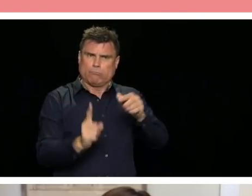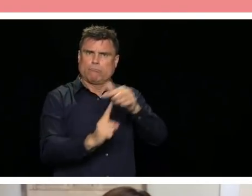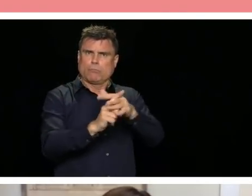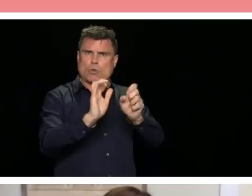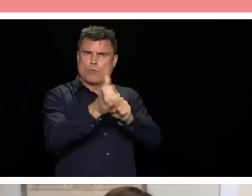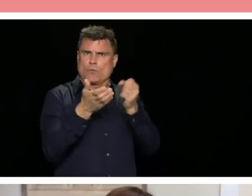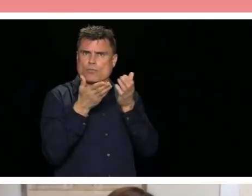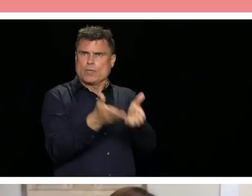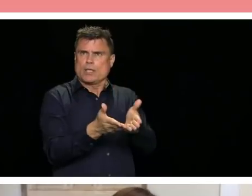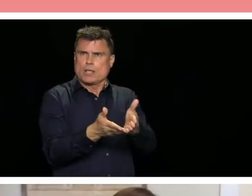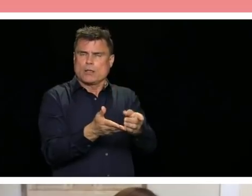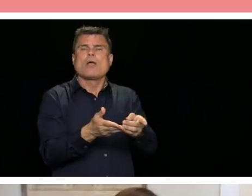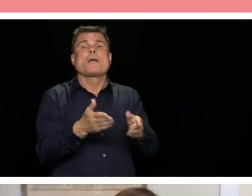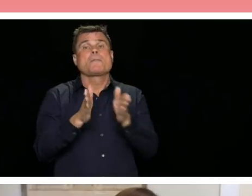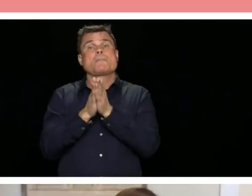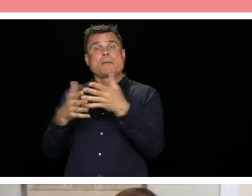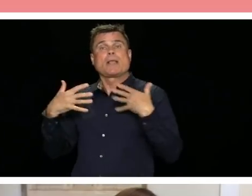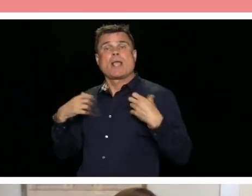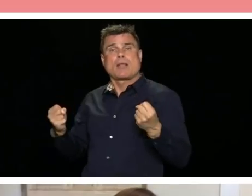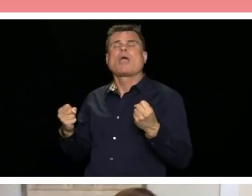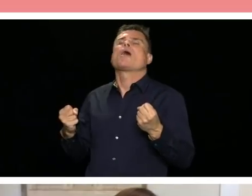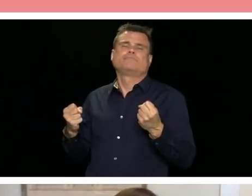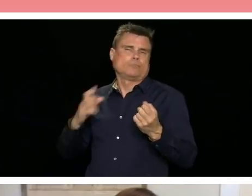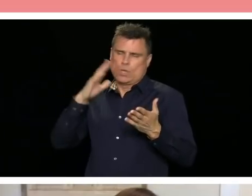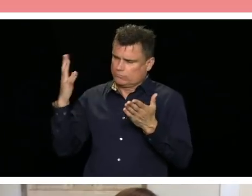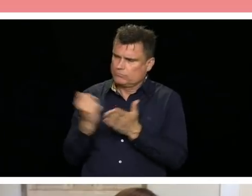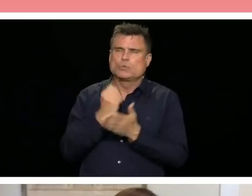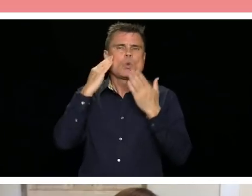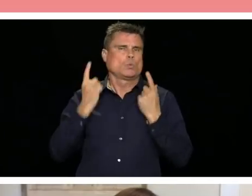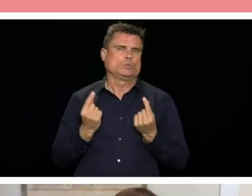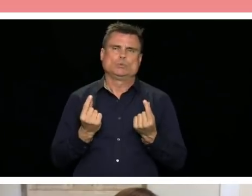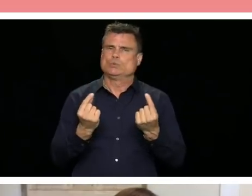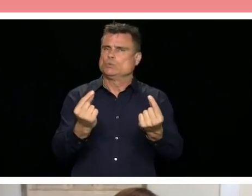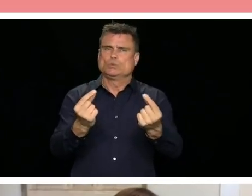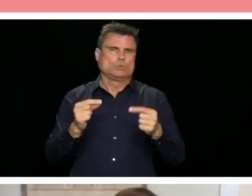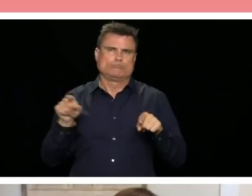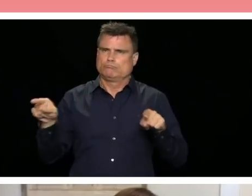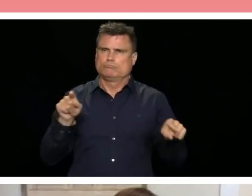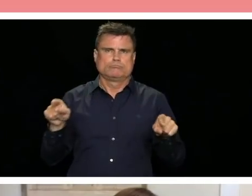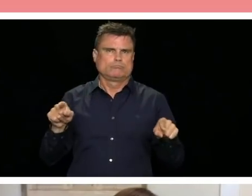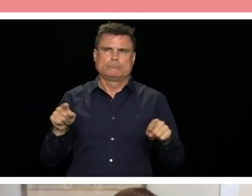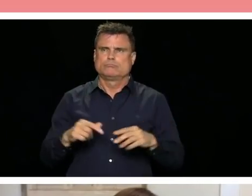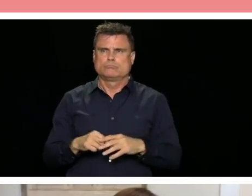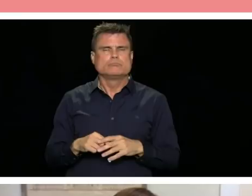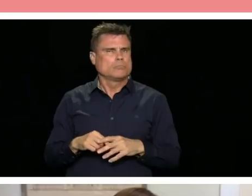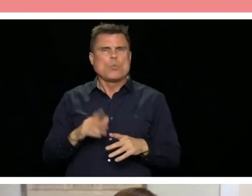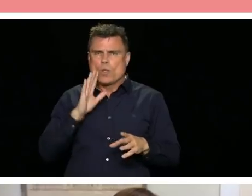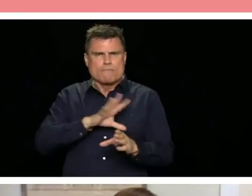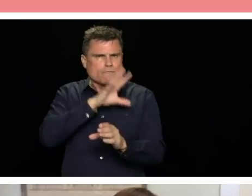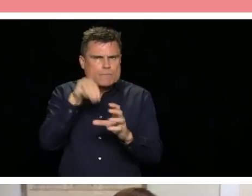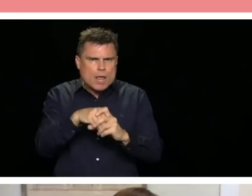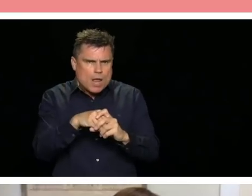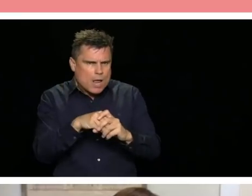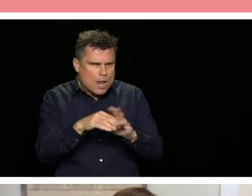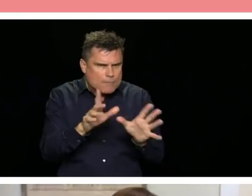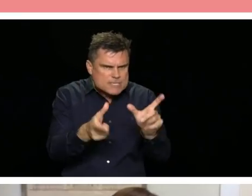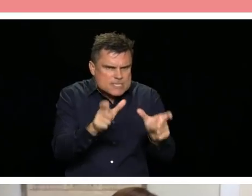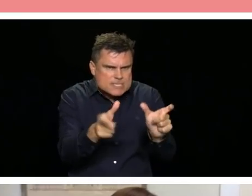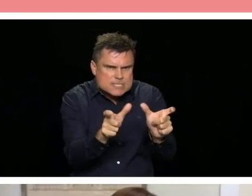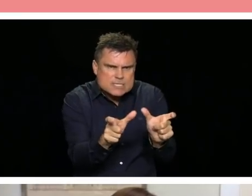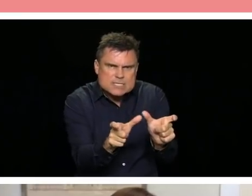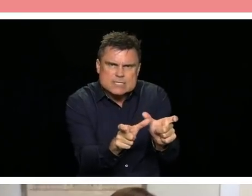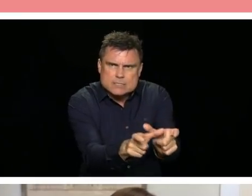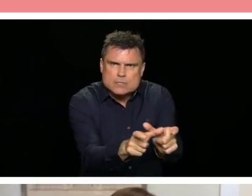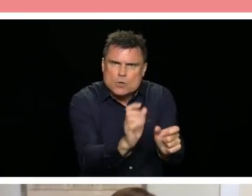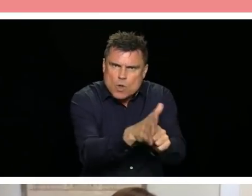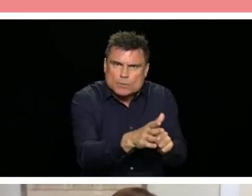hopefully we will be able to manage our way through the fall without too much trouble. Thank